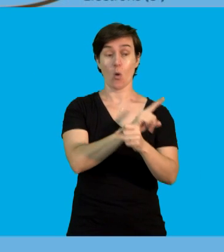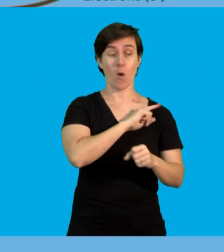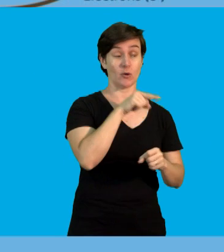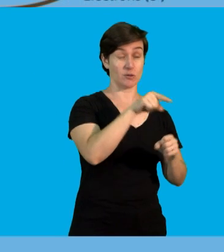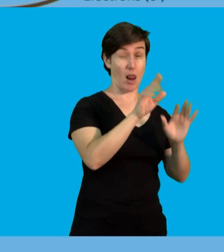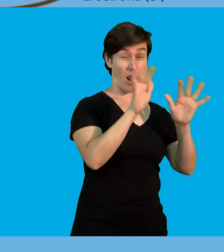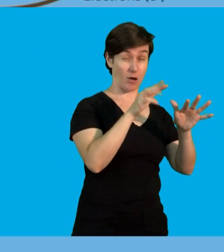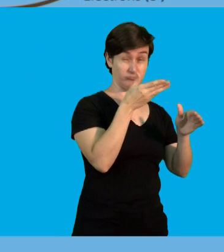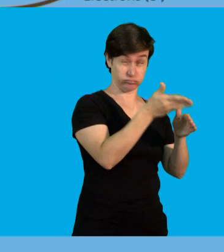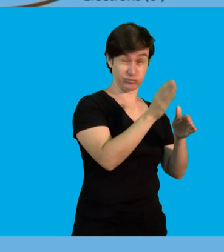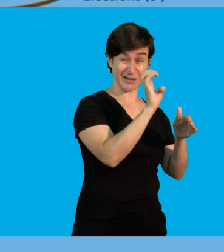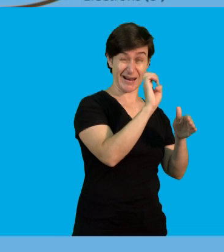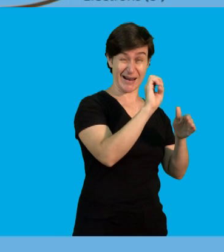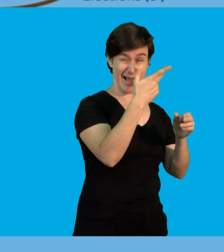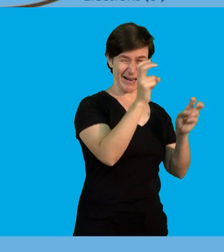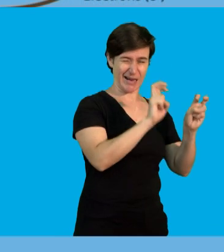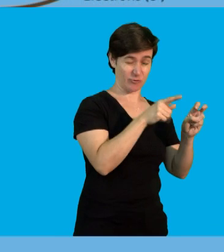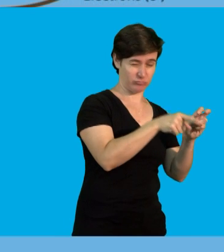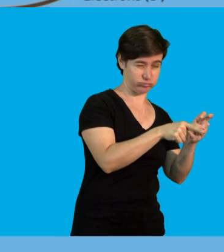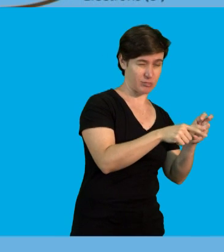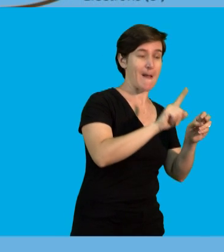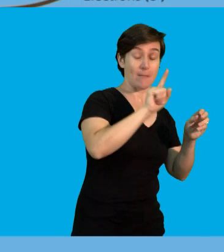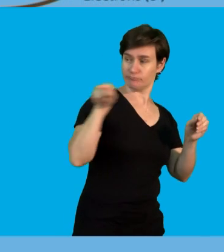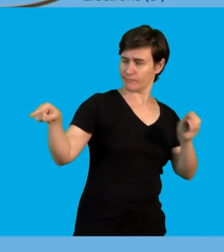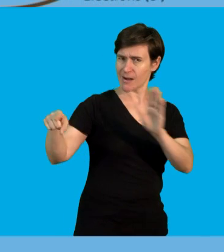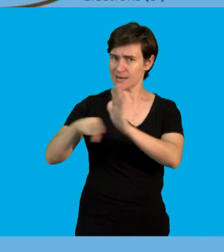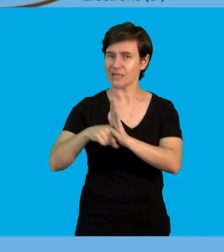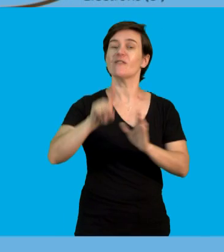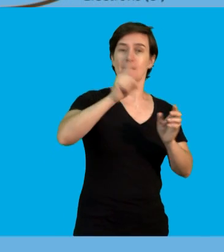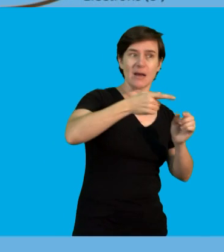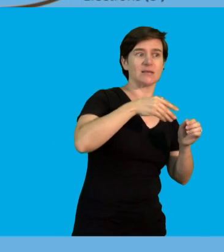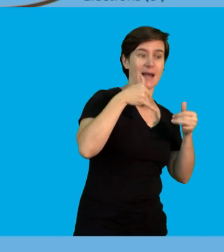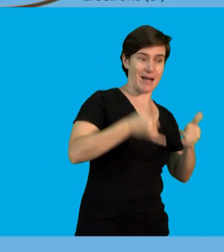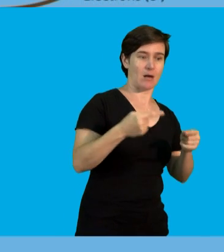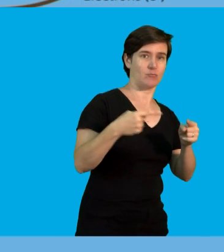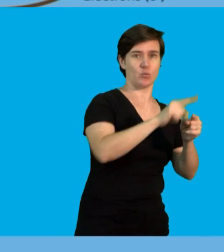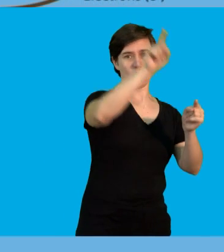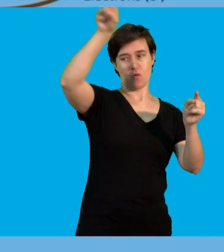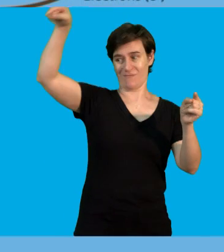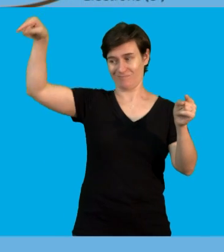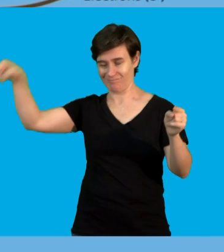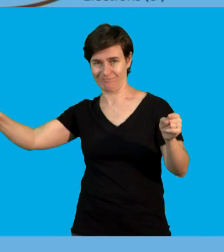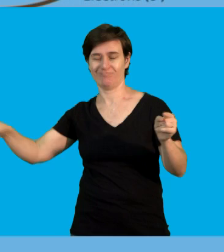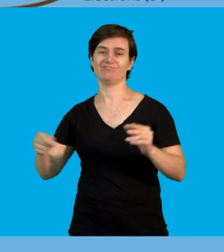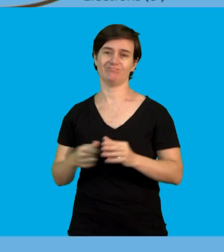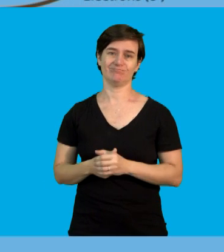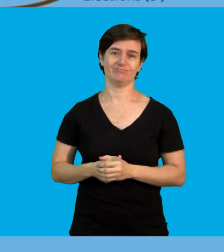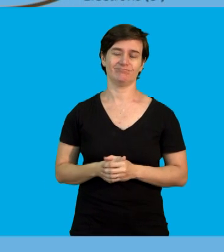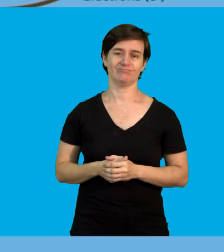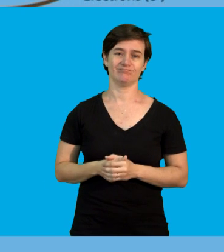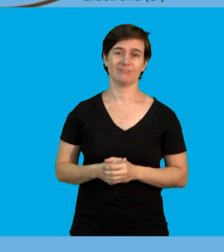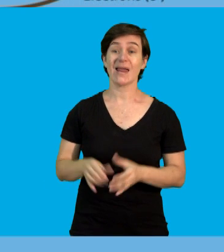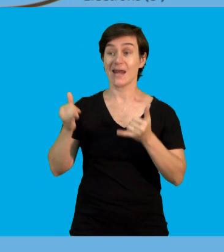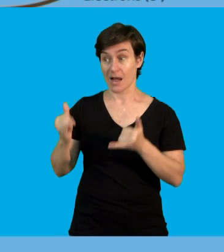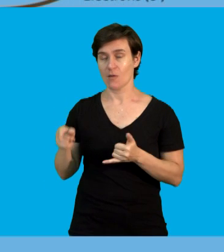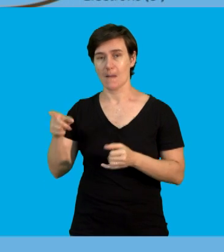to the negative terminal, and then from there they are then going to be withdrawn to the other terminal. And once that happens, that